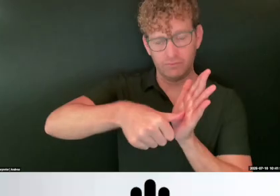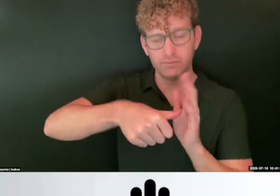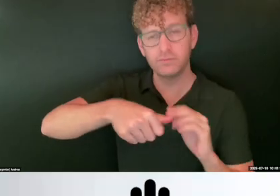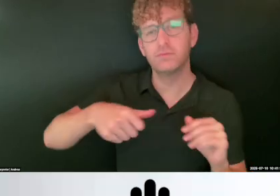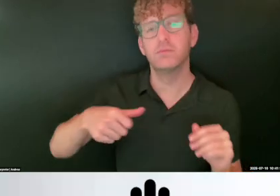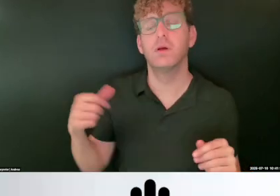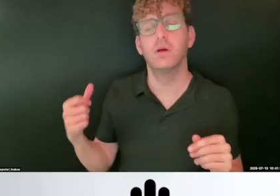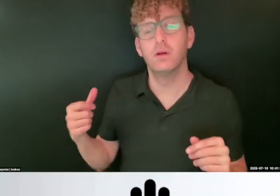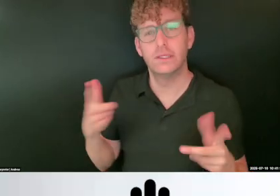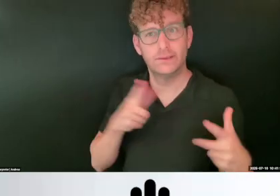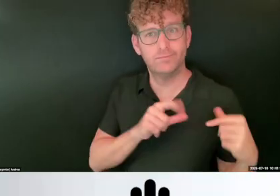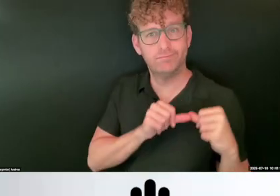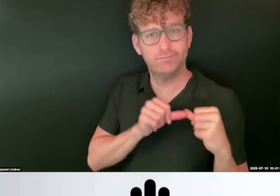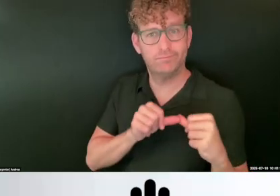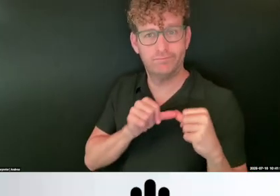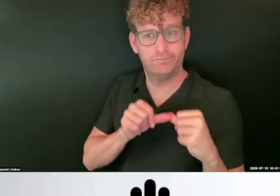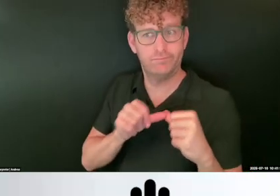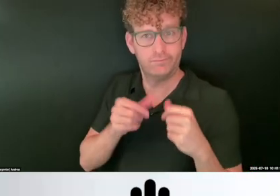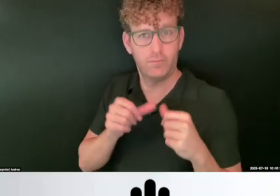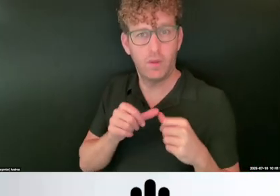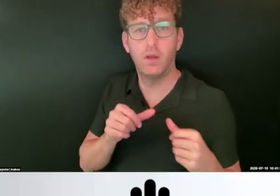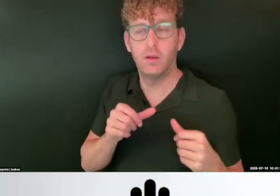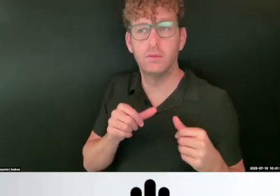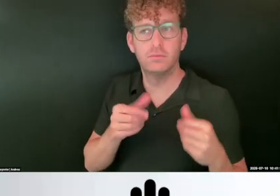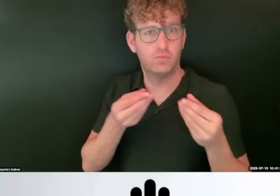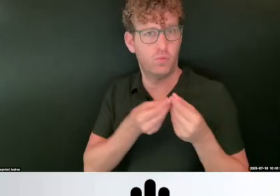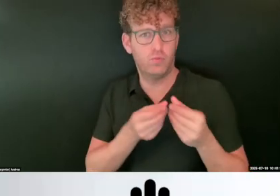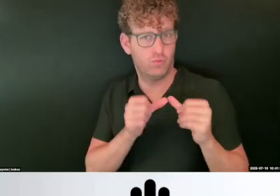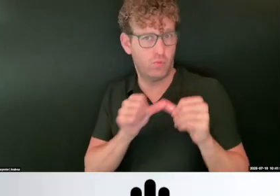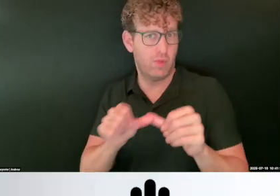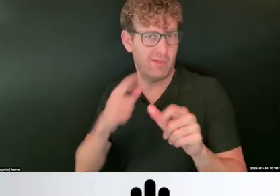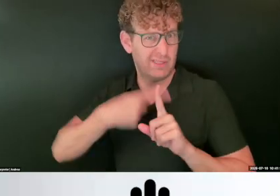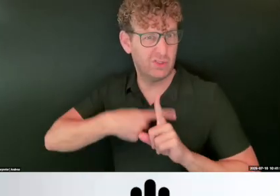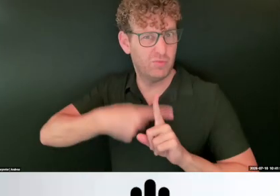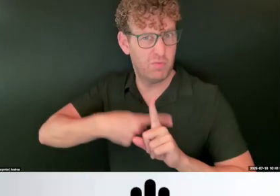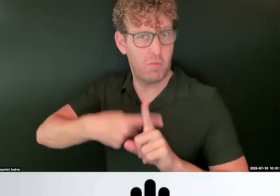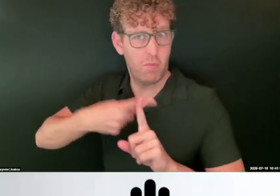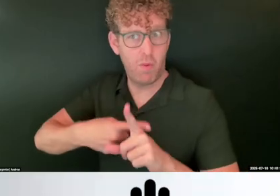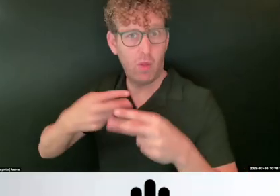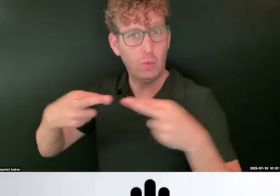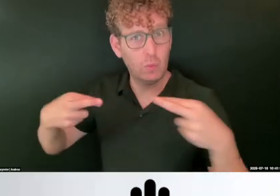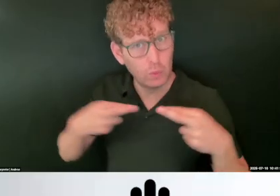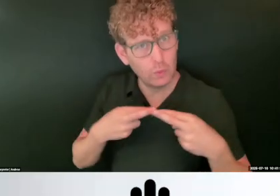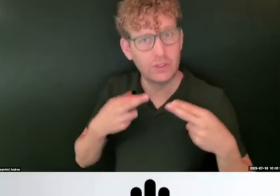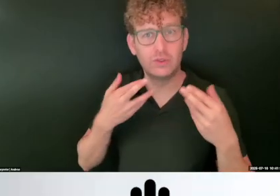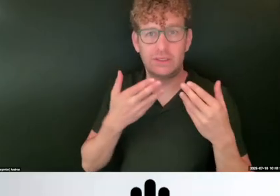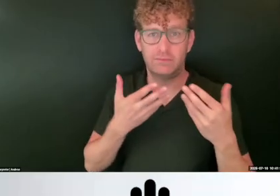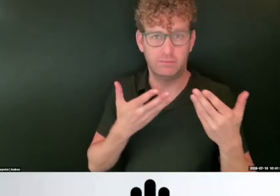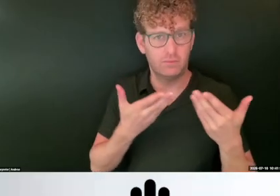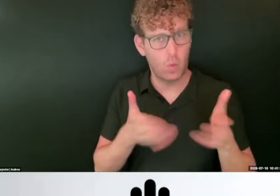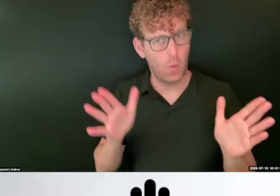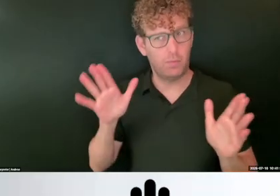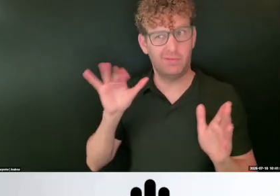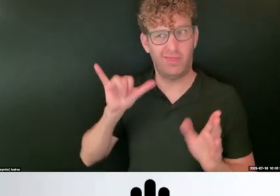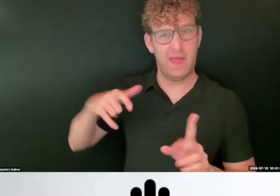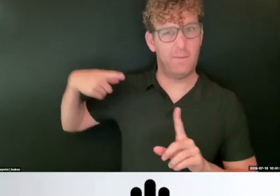rollout, right? So each month a region is open, and so and at this point and we have and